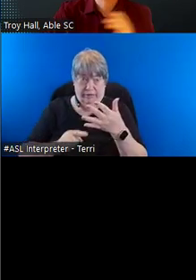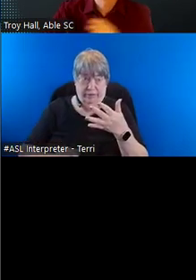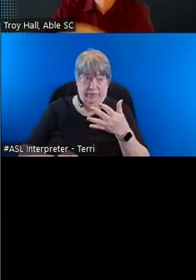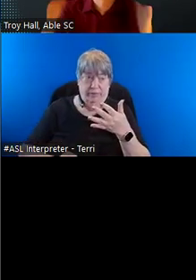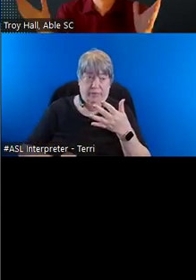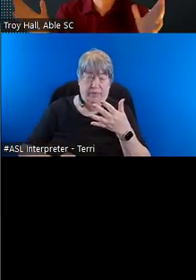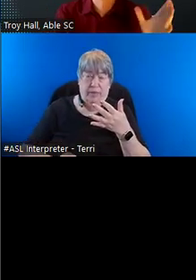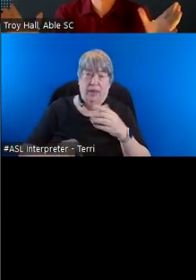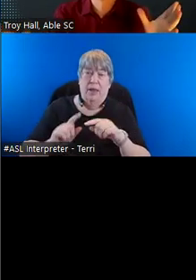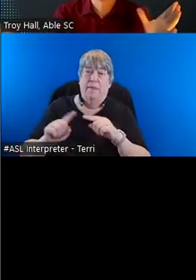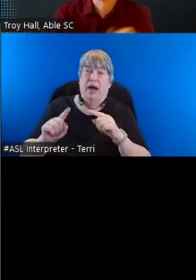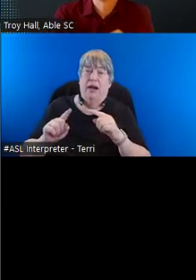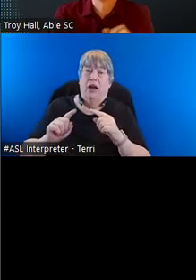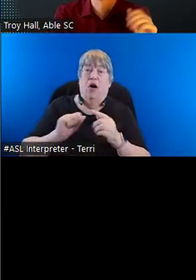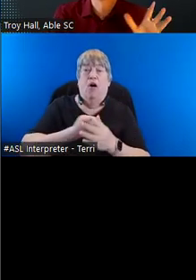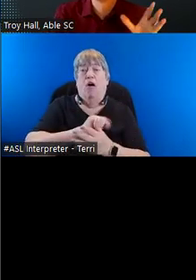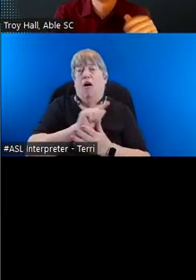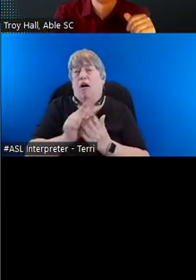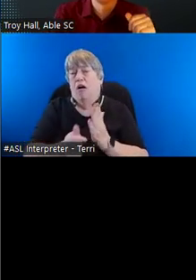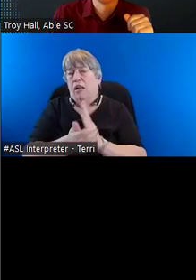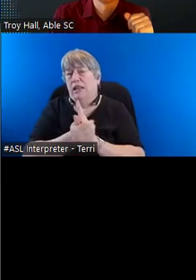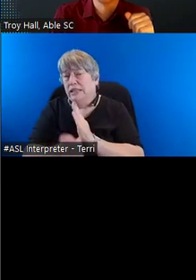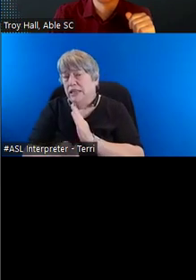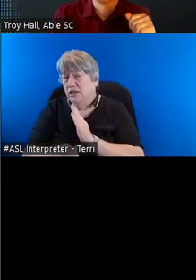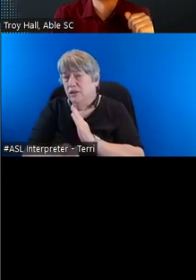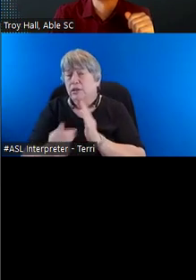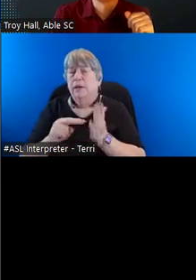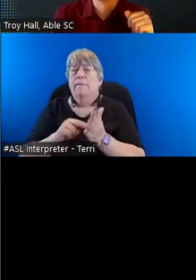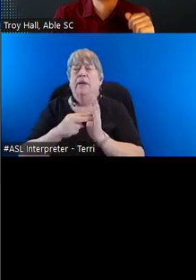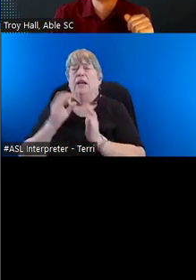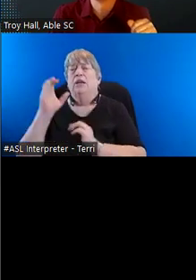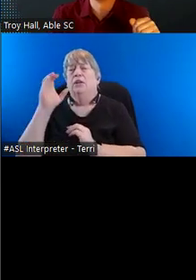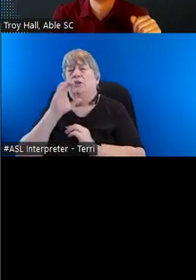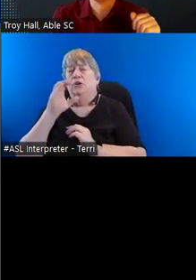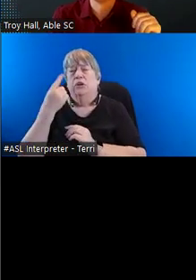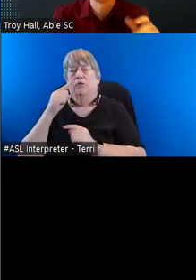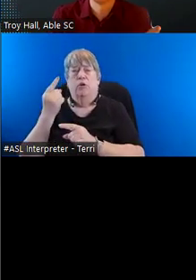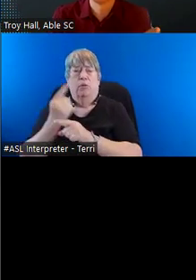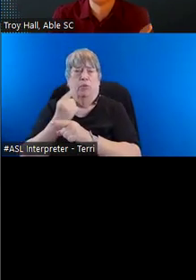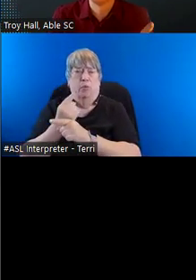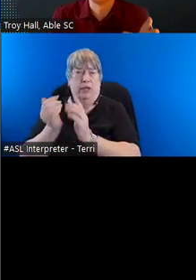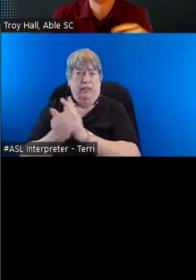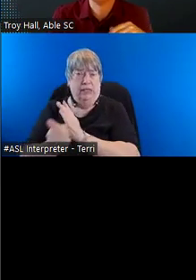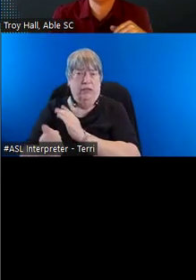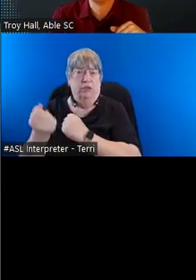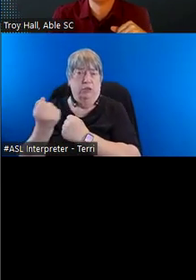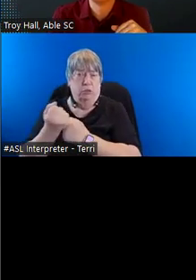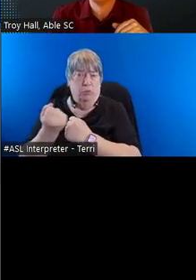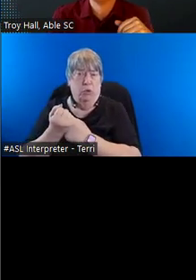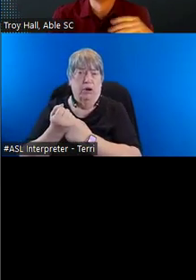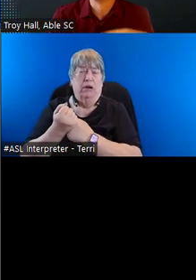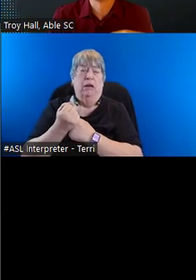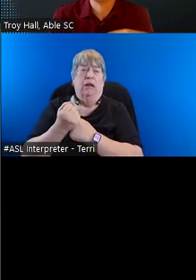thing to keep in mind is that all these skills are designed to find appropriate supports and provide students with disabilities the skills they need to